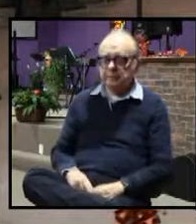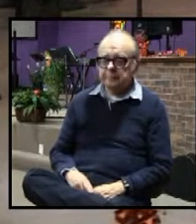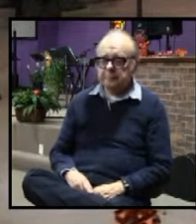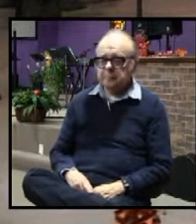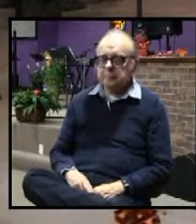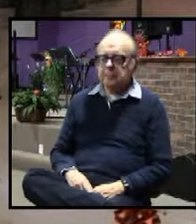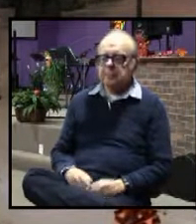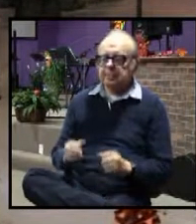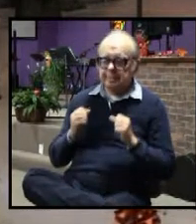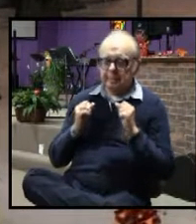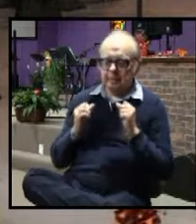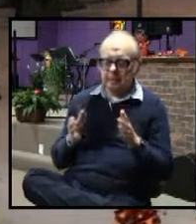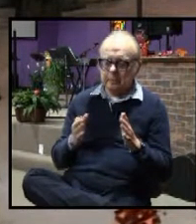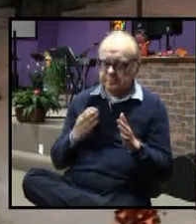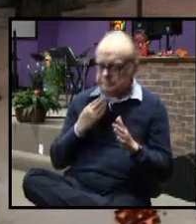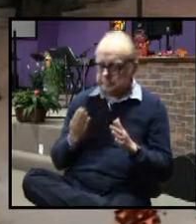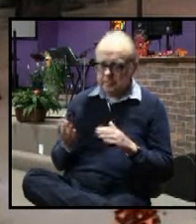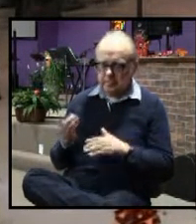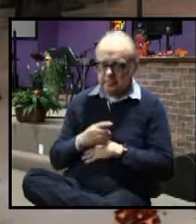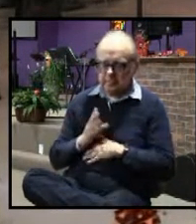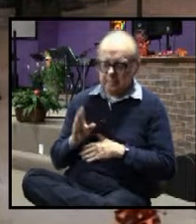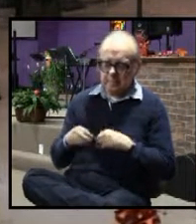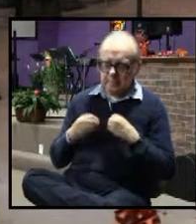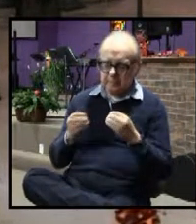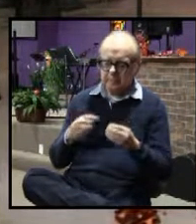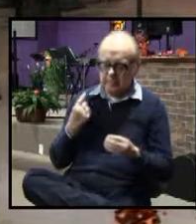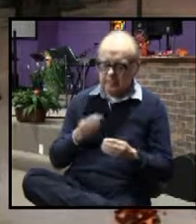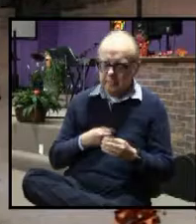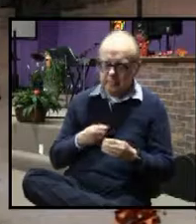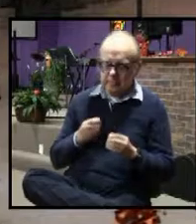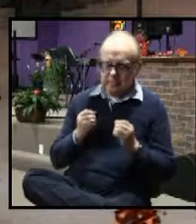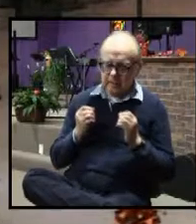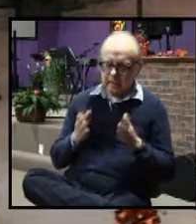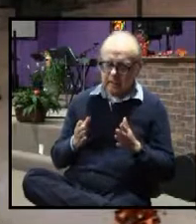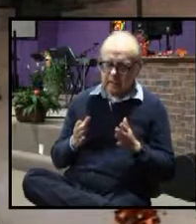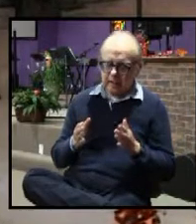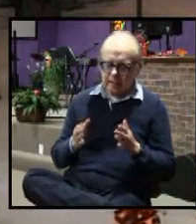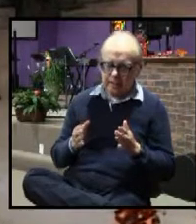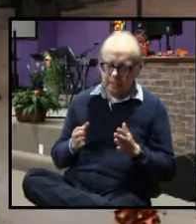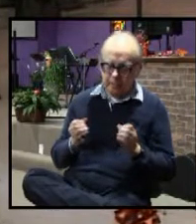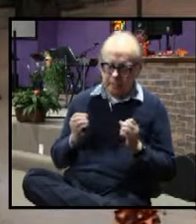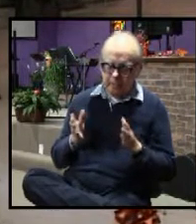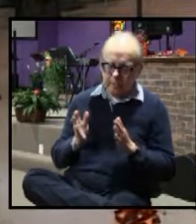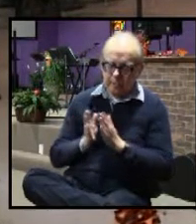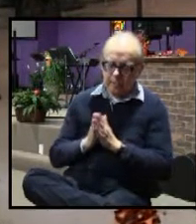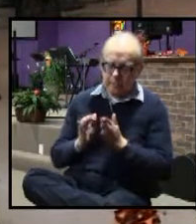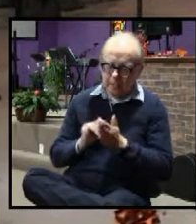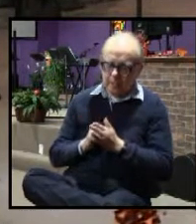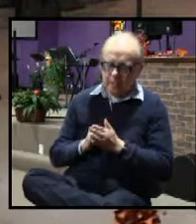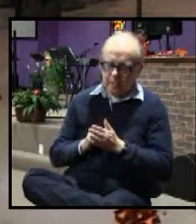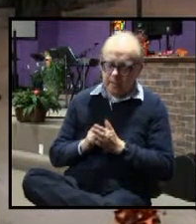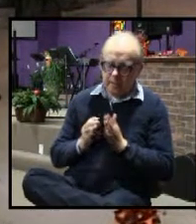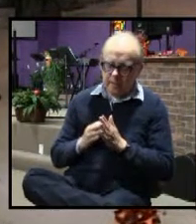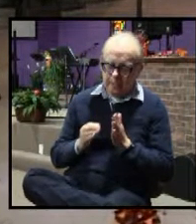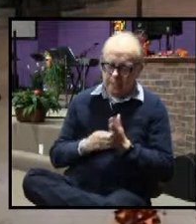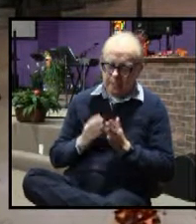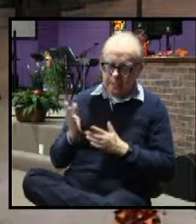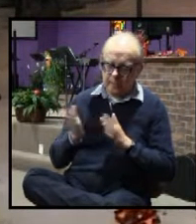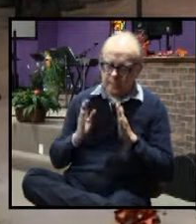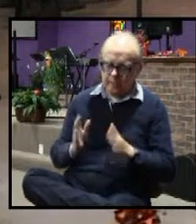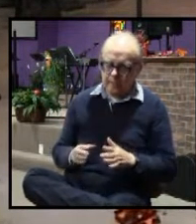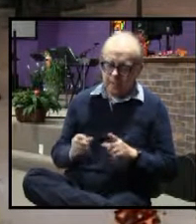pray. Father, we just thank you for this day that you've given us. Father, for those that have come. Father, we ask and pray that your